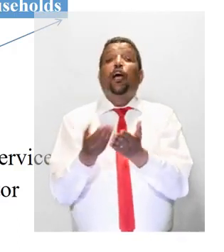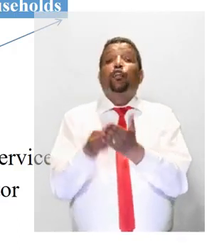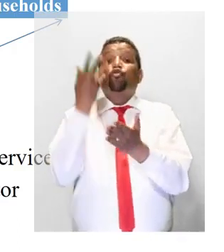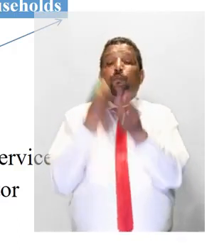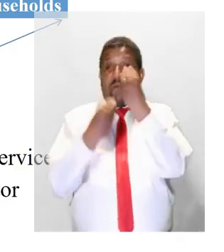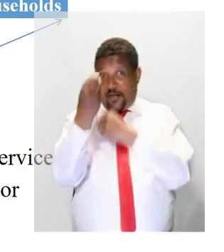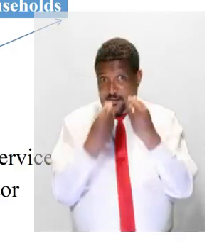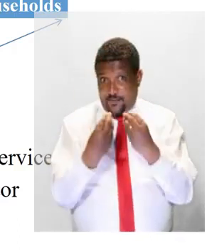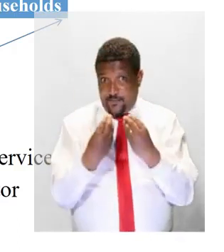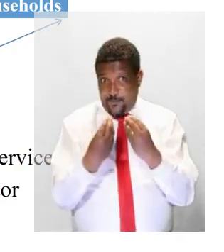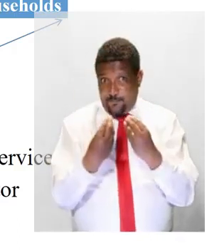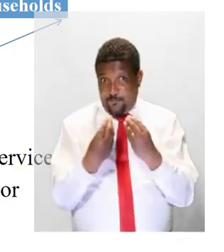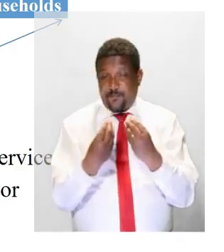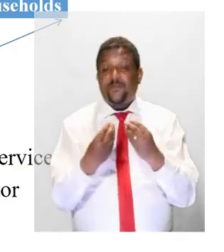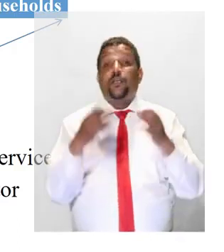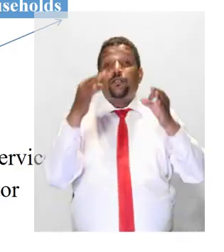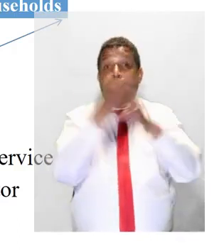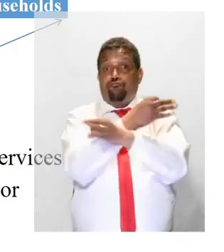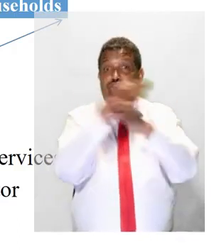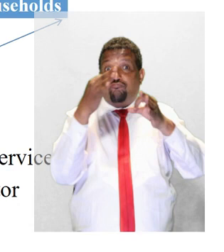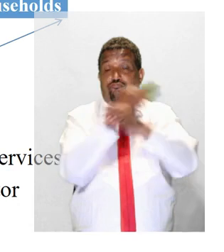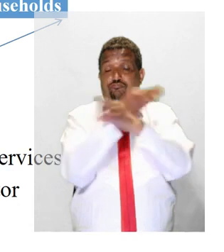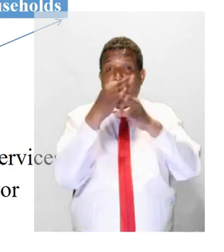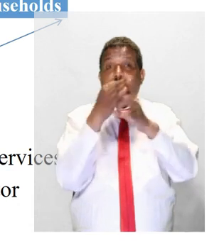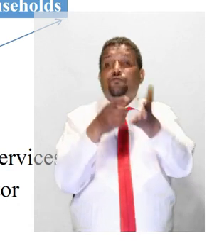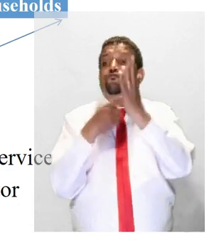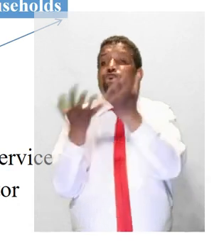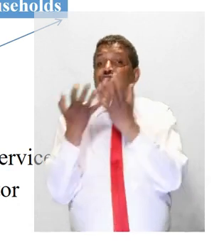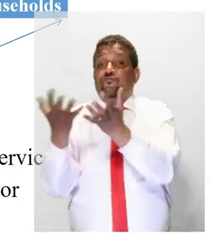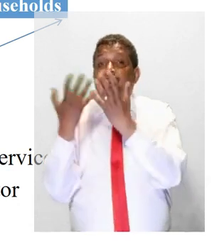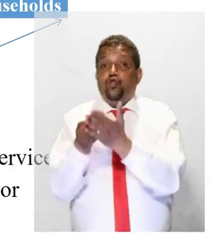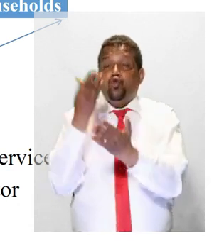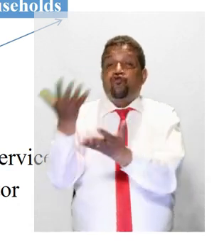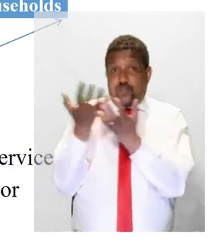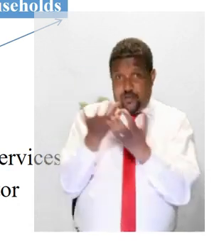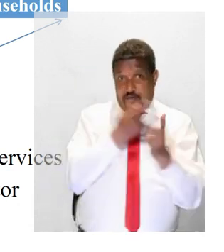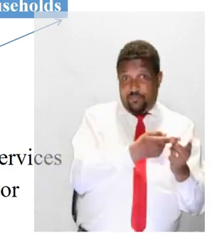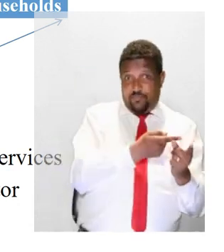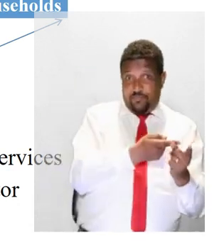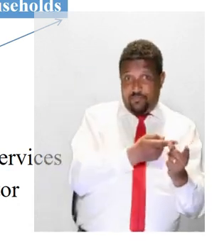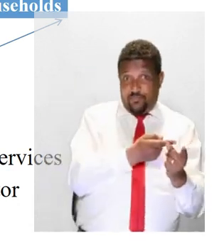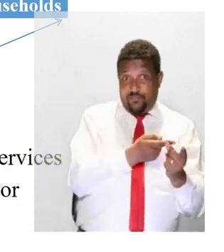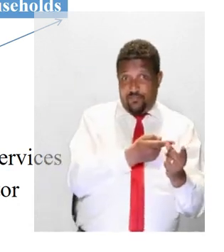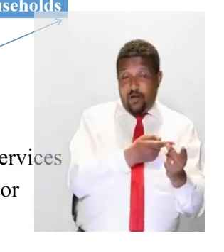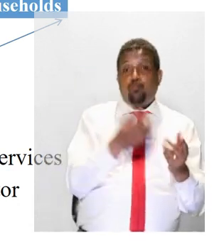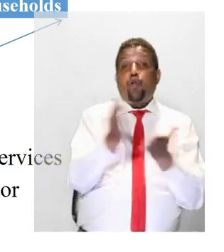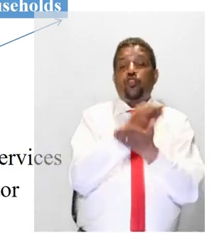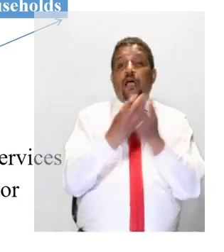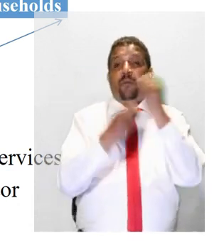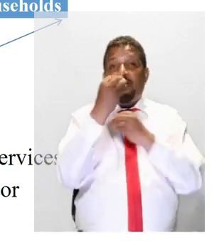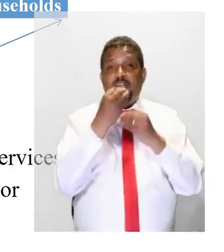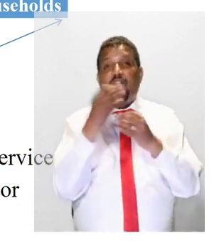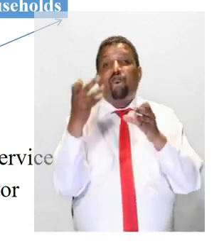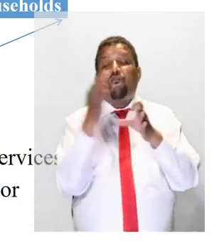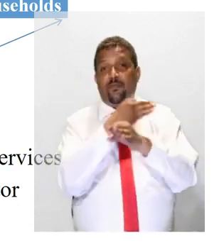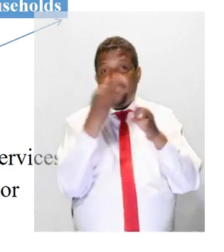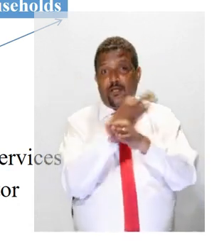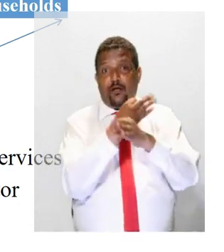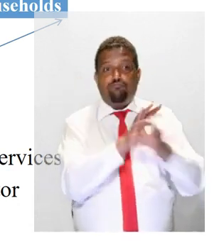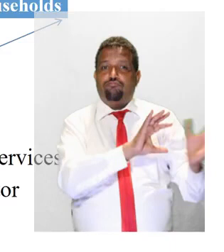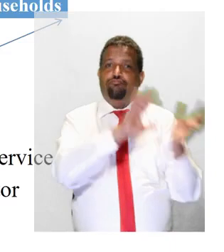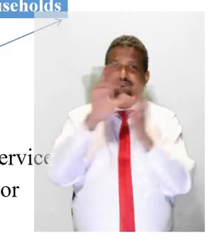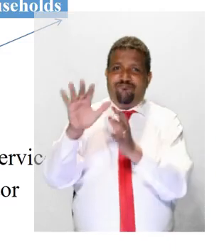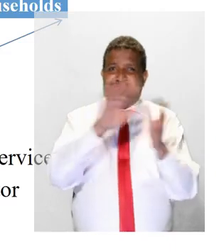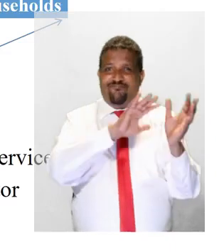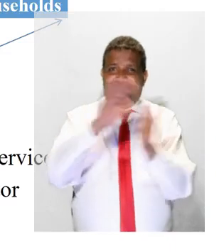markets, firms are demanders of economic resources. In the product market, firms are suppliers